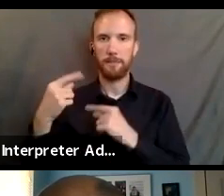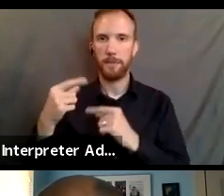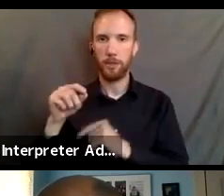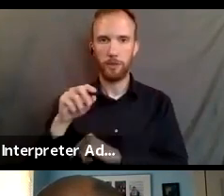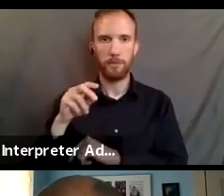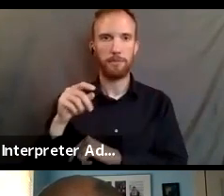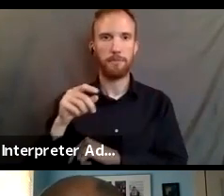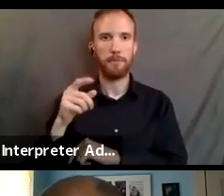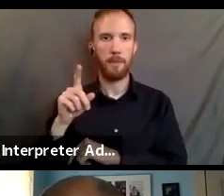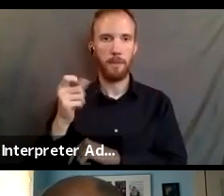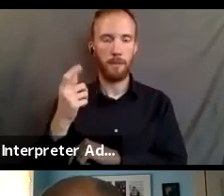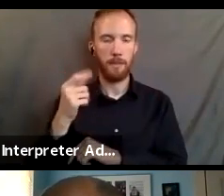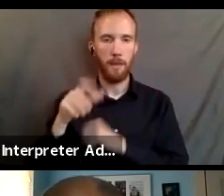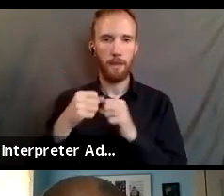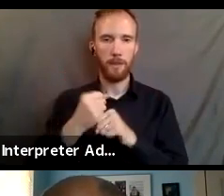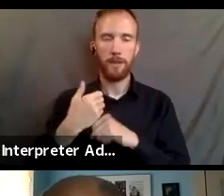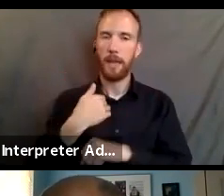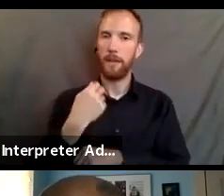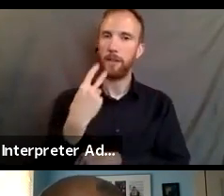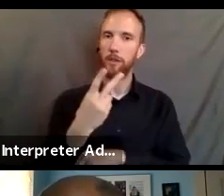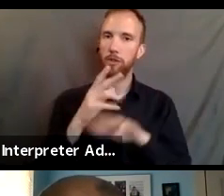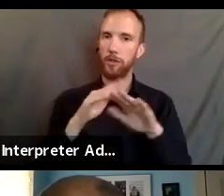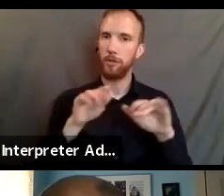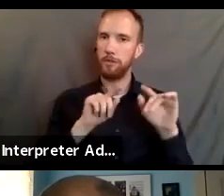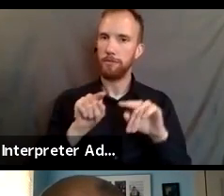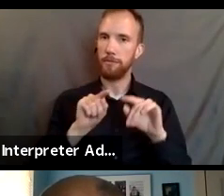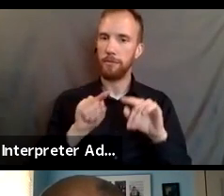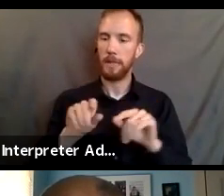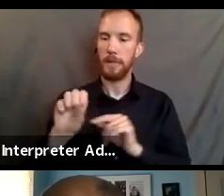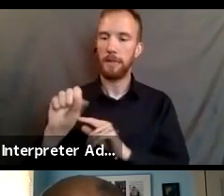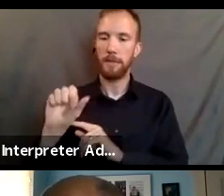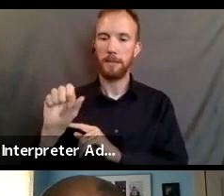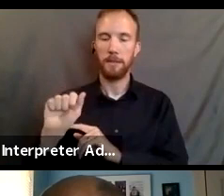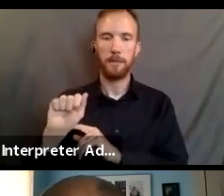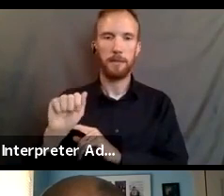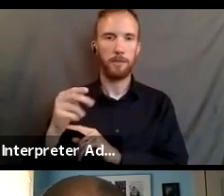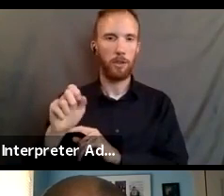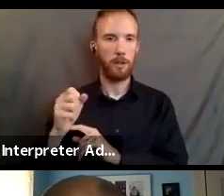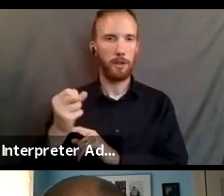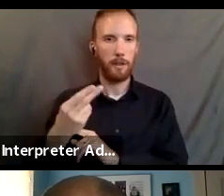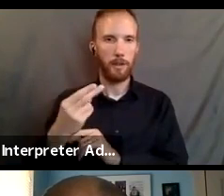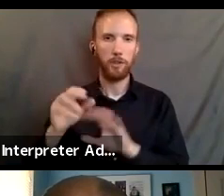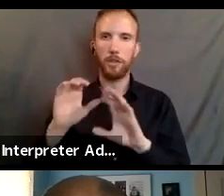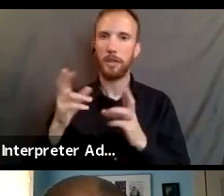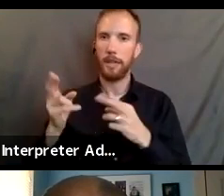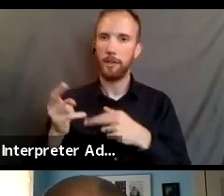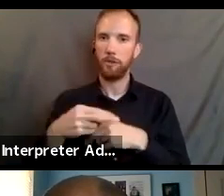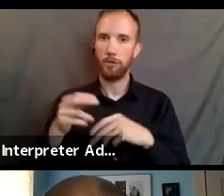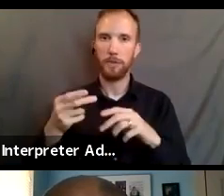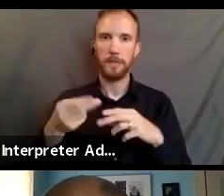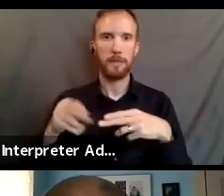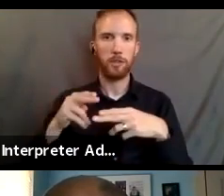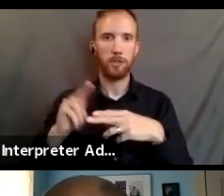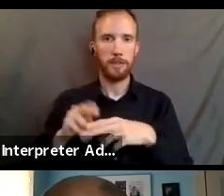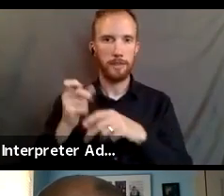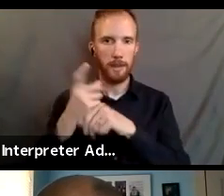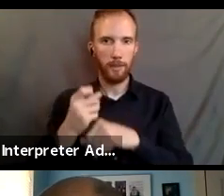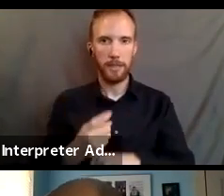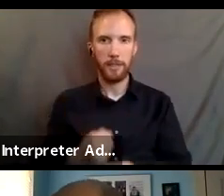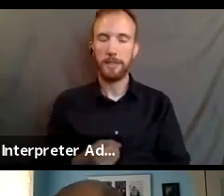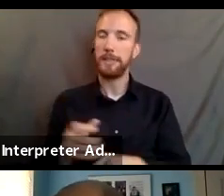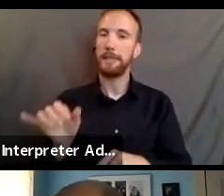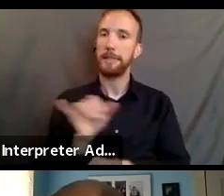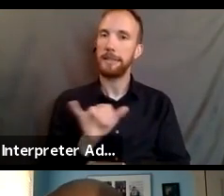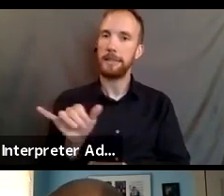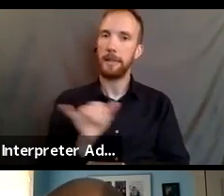attending there at sagan asked the class sizes have increased year after year as have the social emotional and educational needs of them